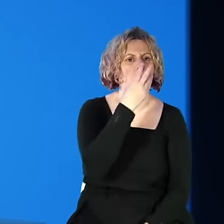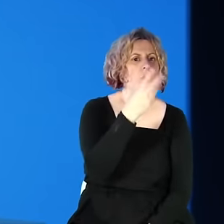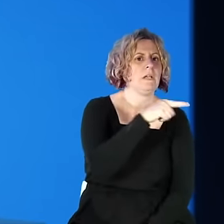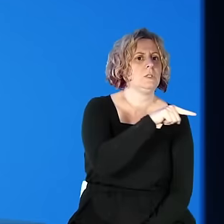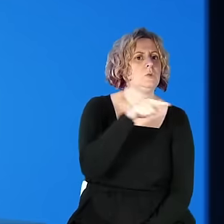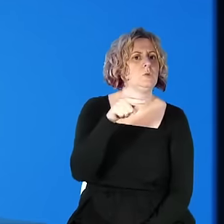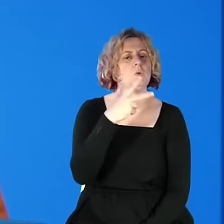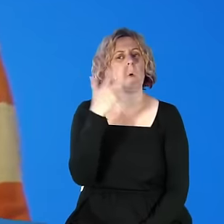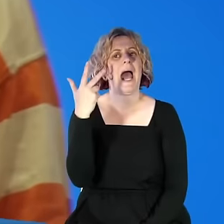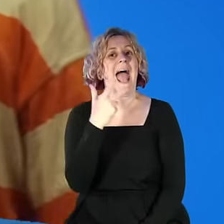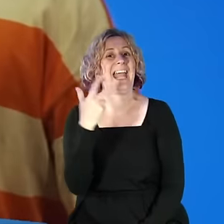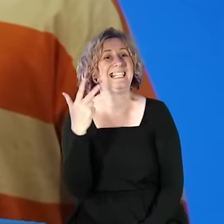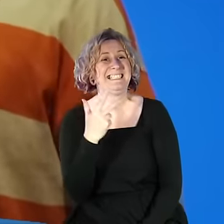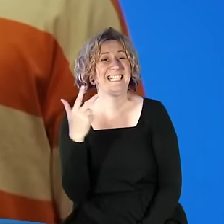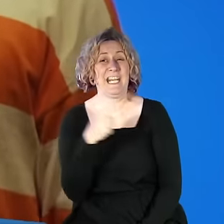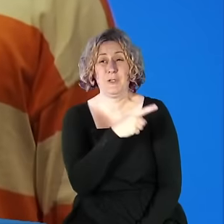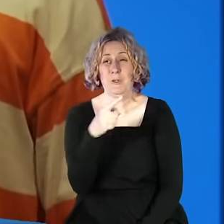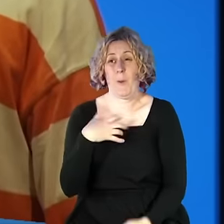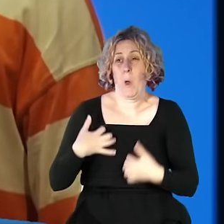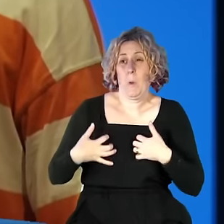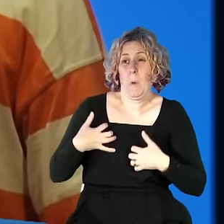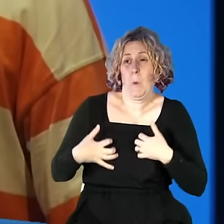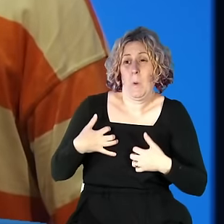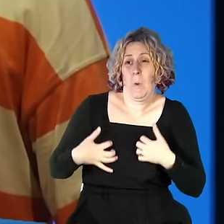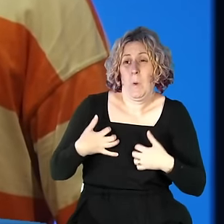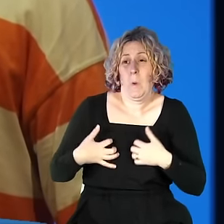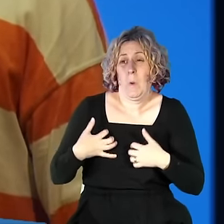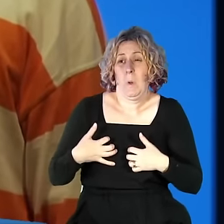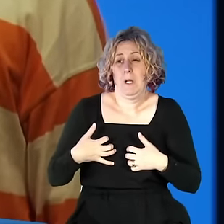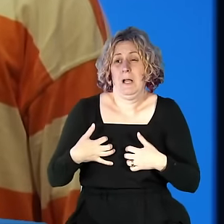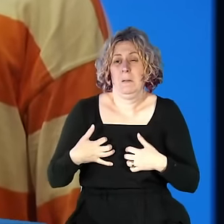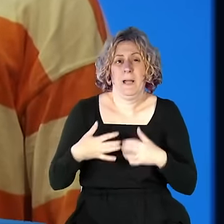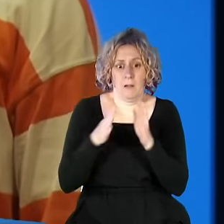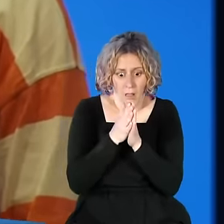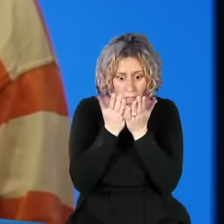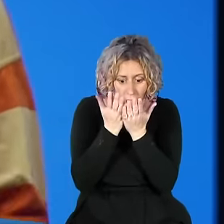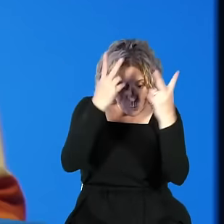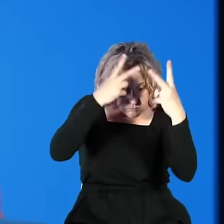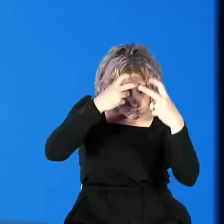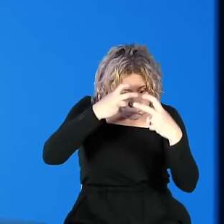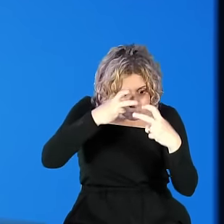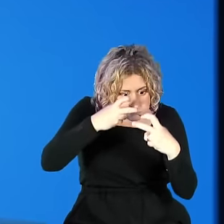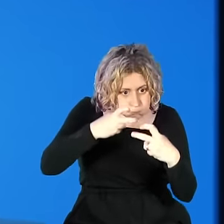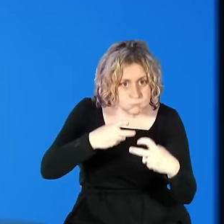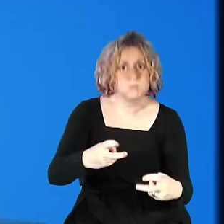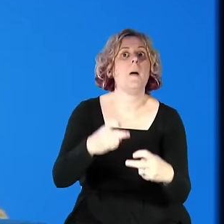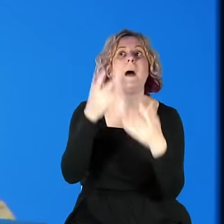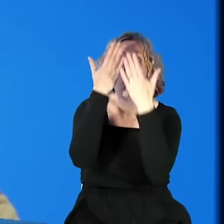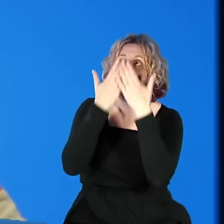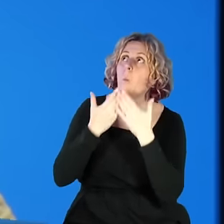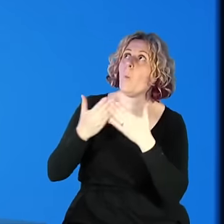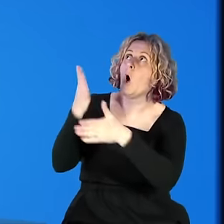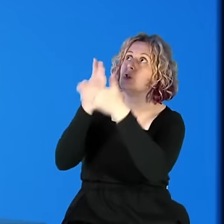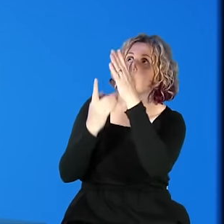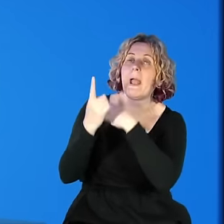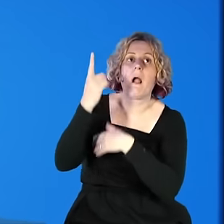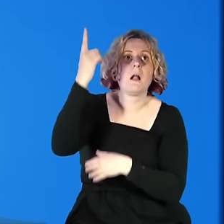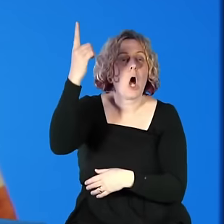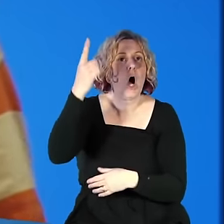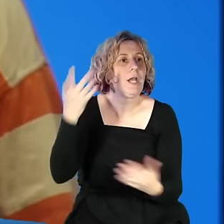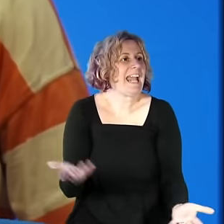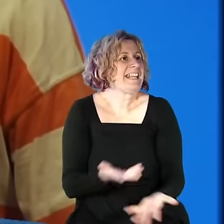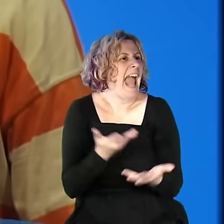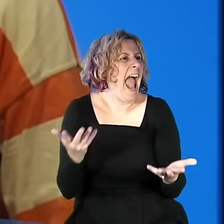18, you're super excited about getting stuck into God's Word, about worshipping Him, about playing some games, and having some